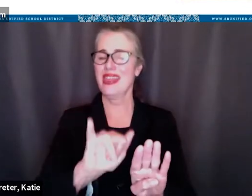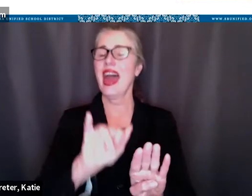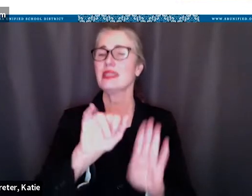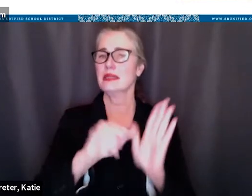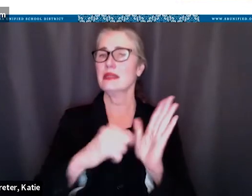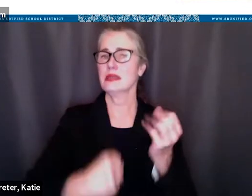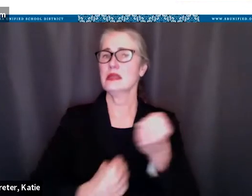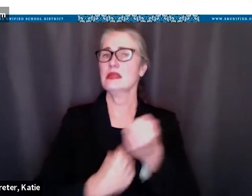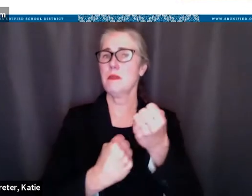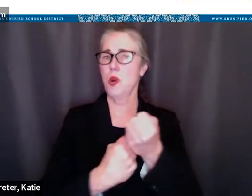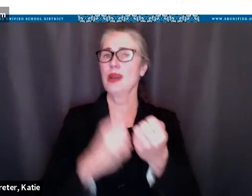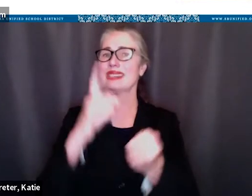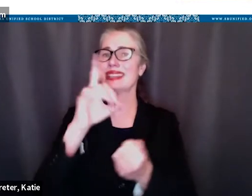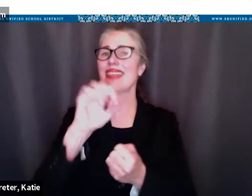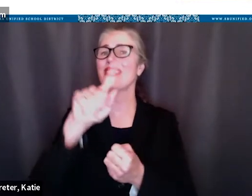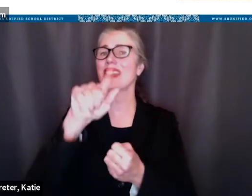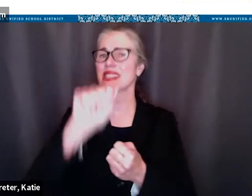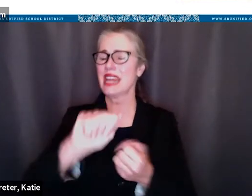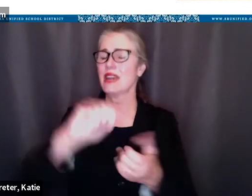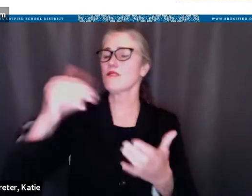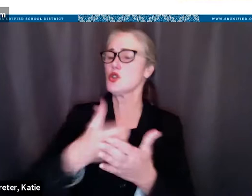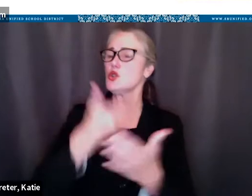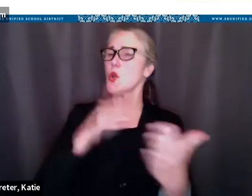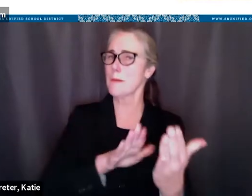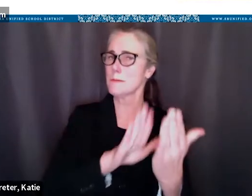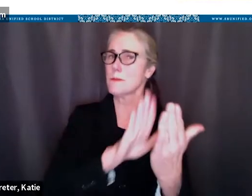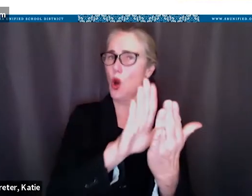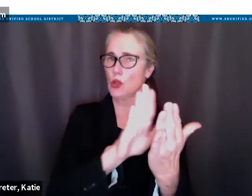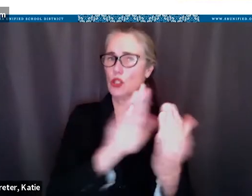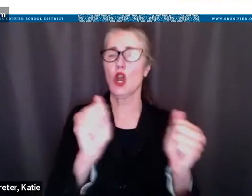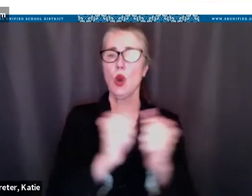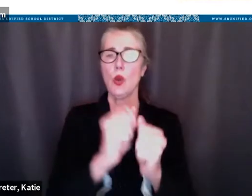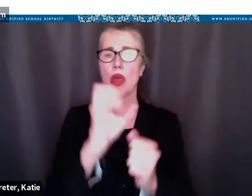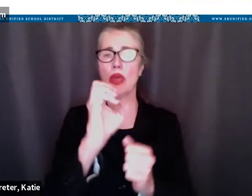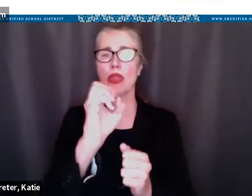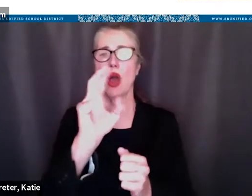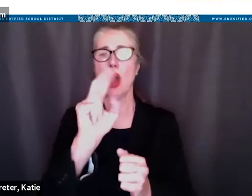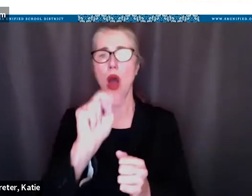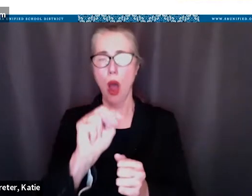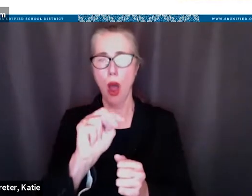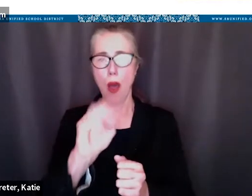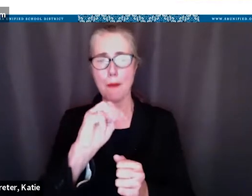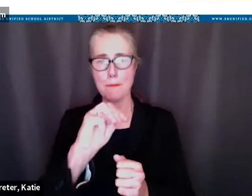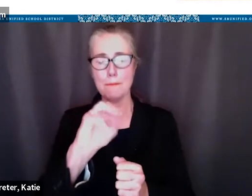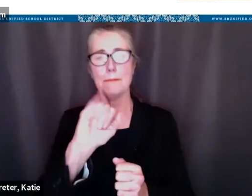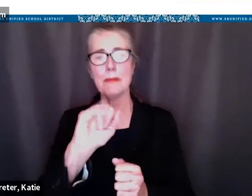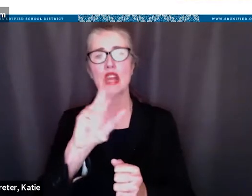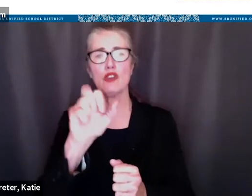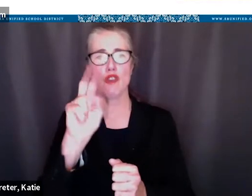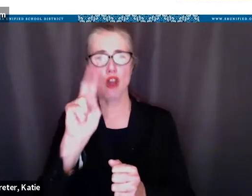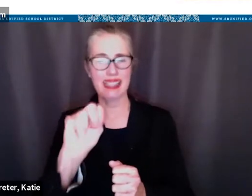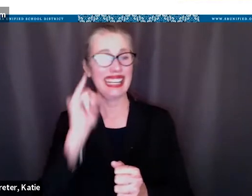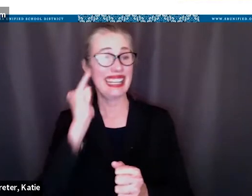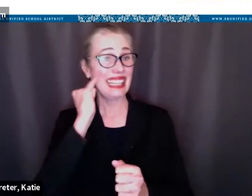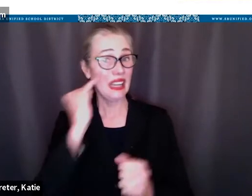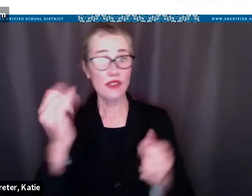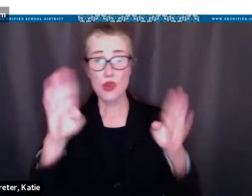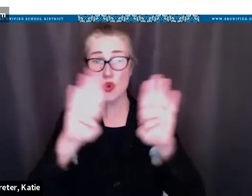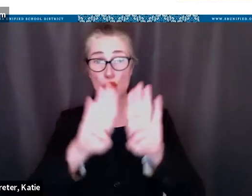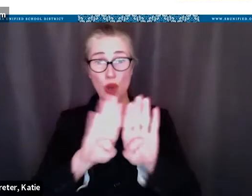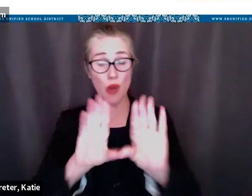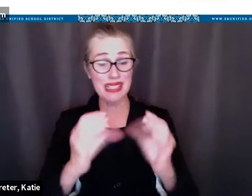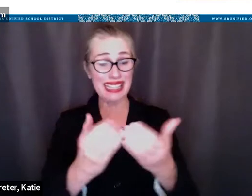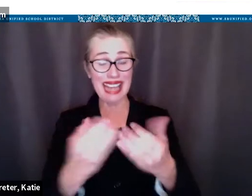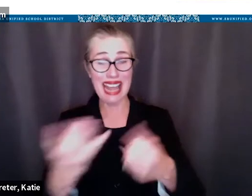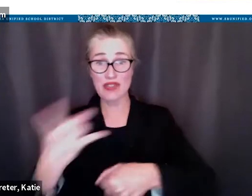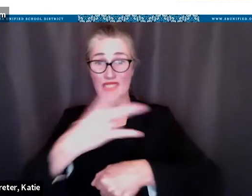health another thing is if you close classrooms down seven days perhaps if that's what you were doing what